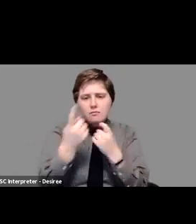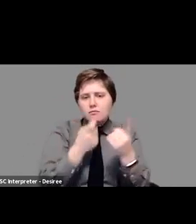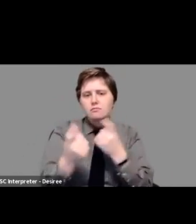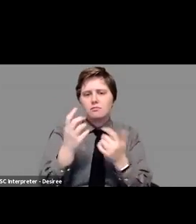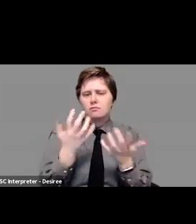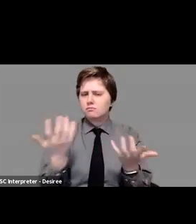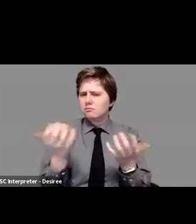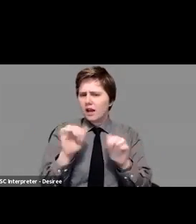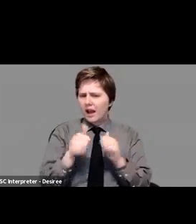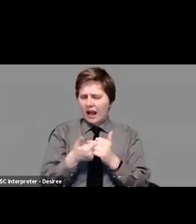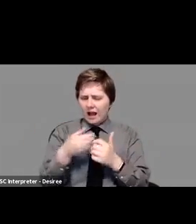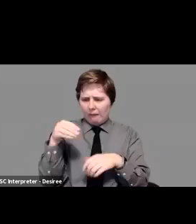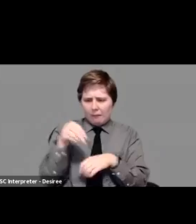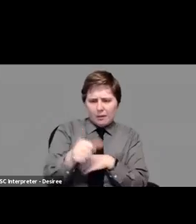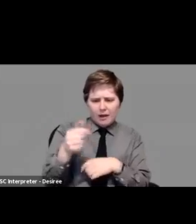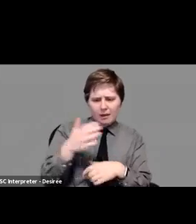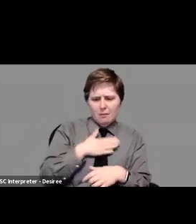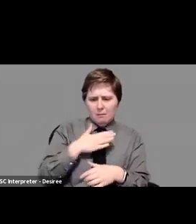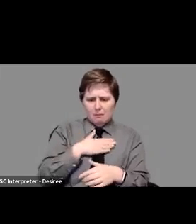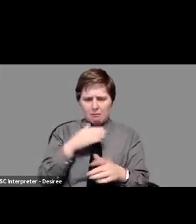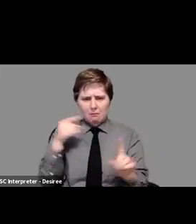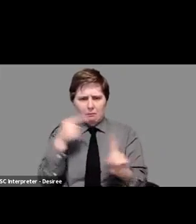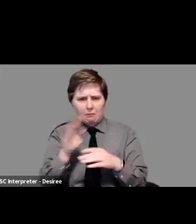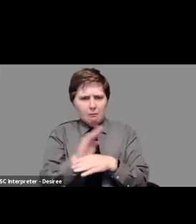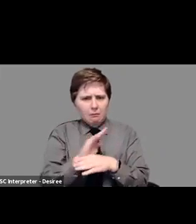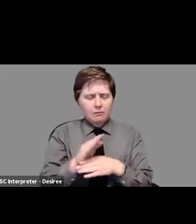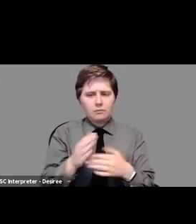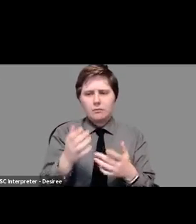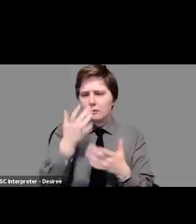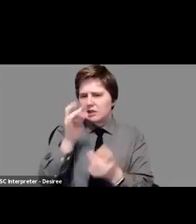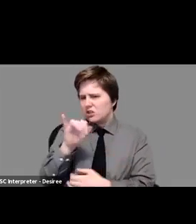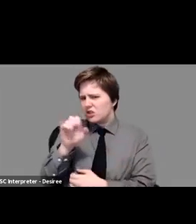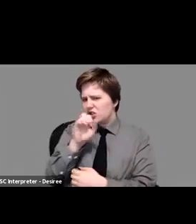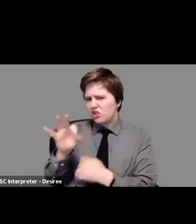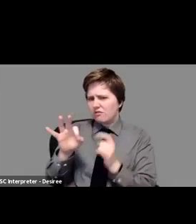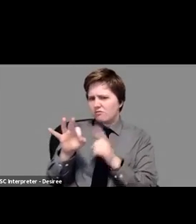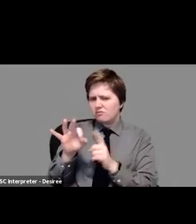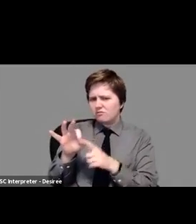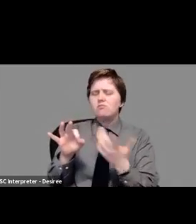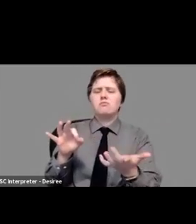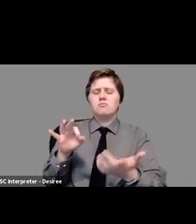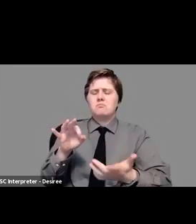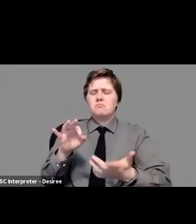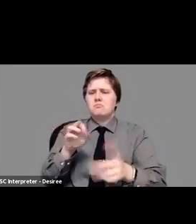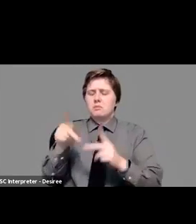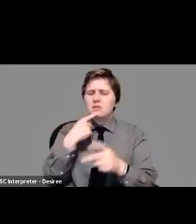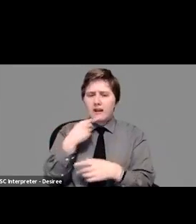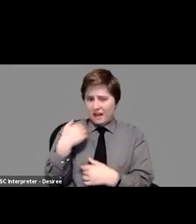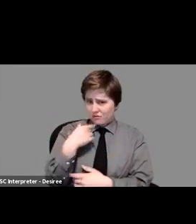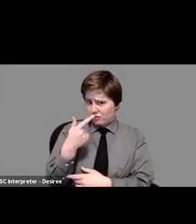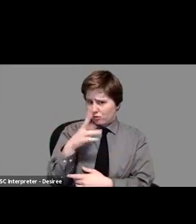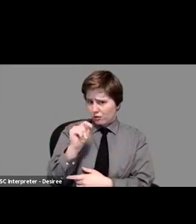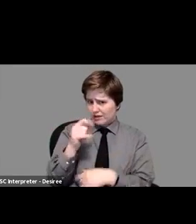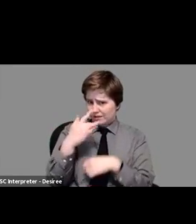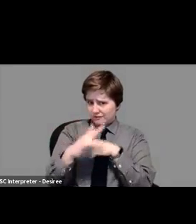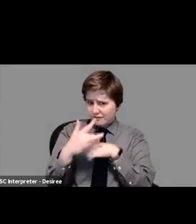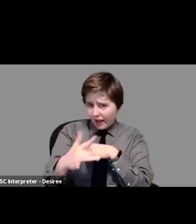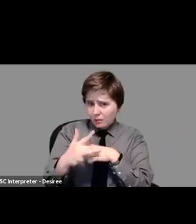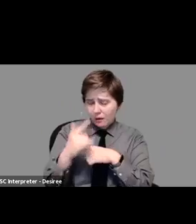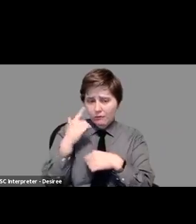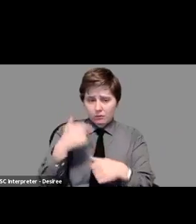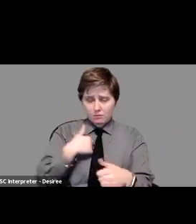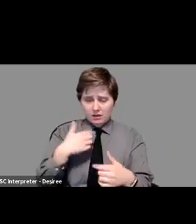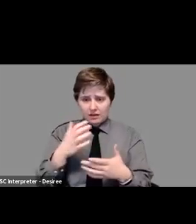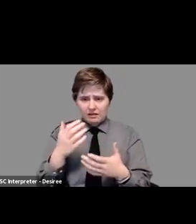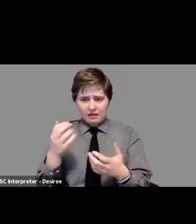you know, how do they fund their enterprise. But I'm interested, Jeff, you know, because folks have said, you know, is there grants available to be able to get my